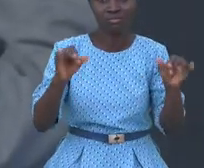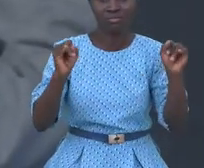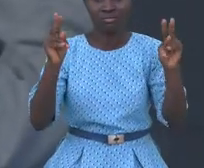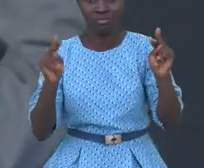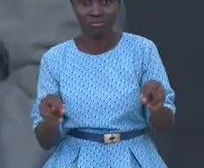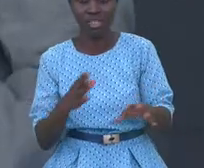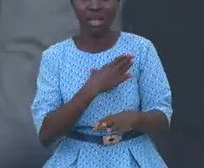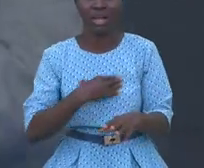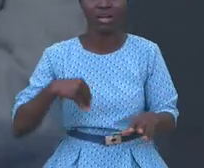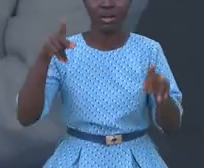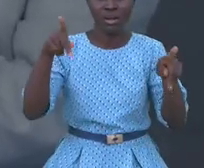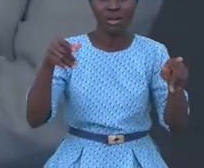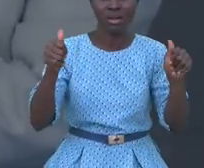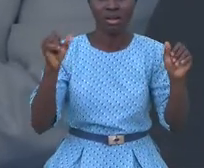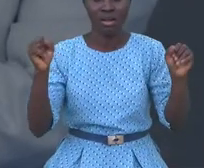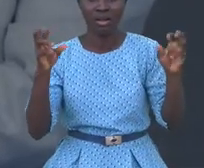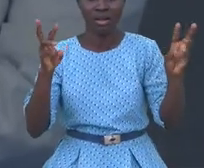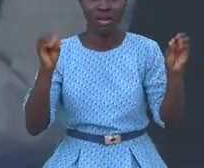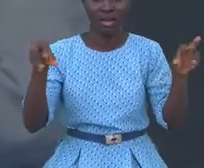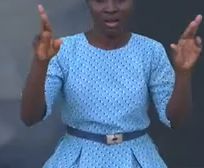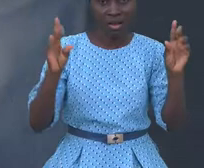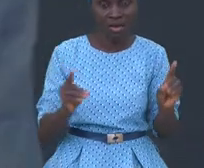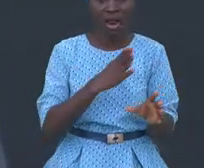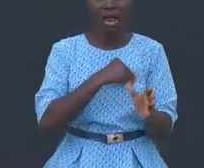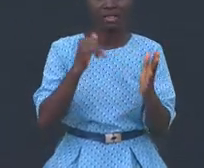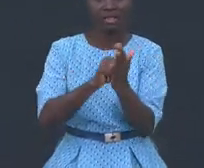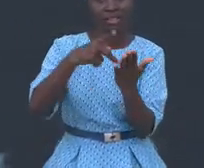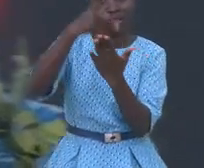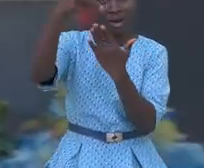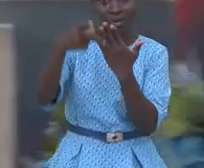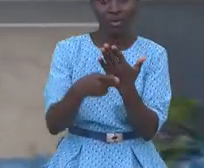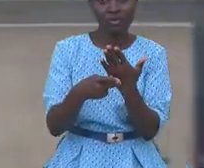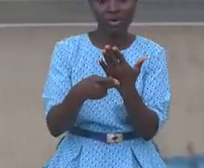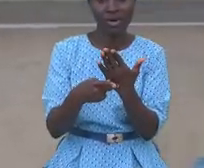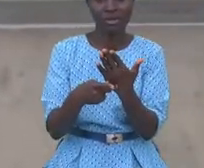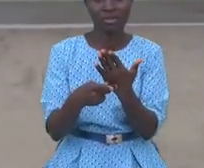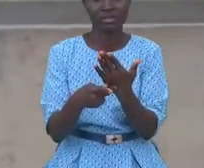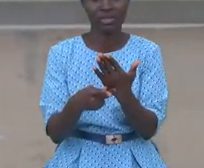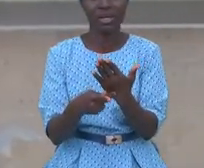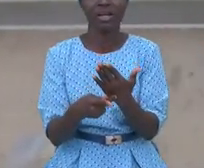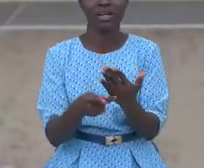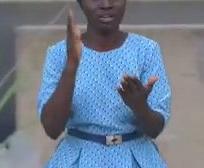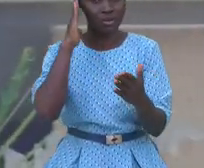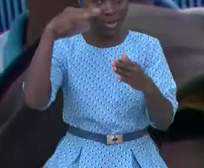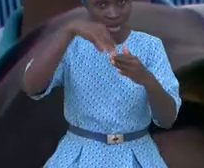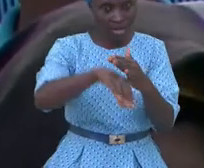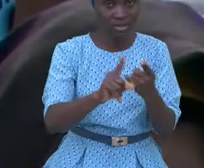and behold, that program from the cloud will enter into your